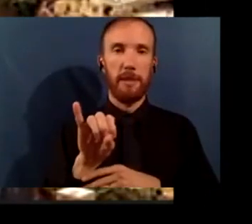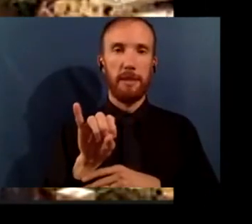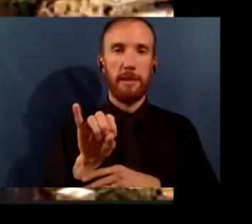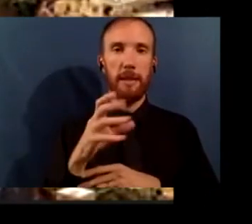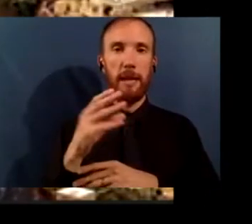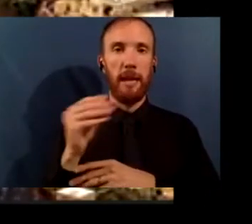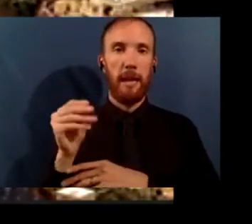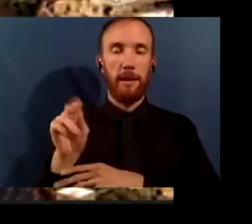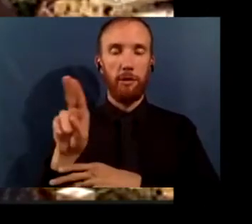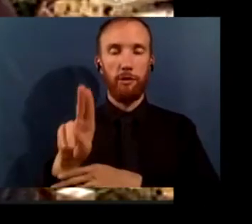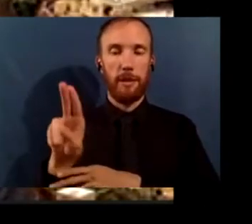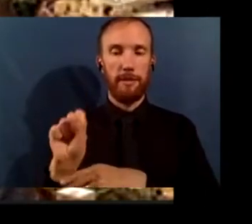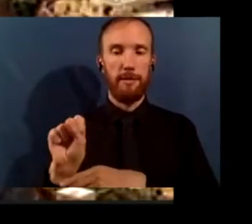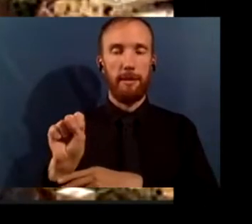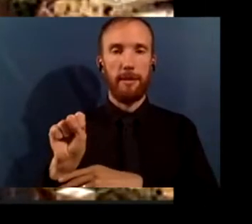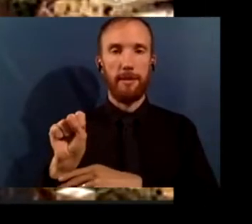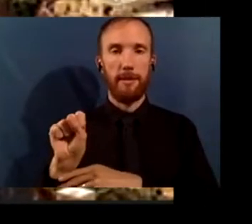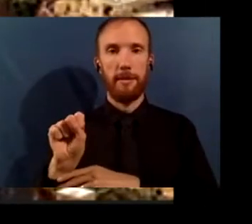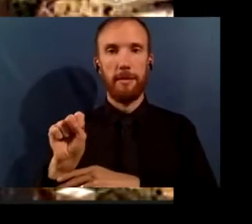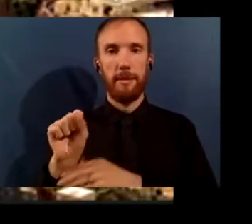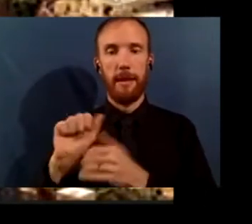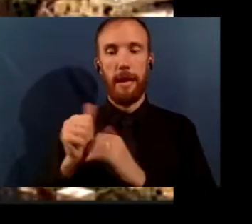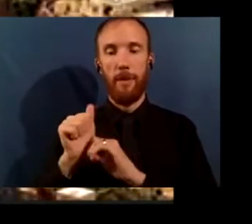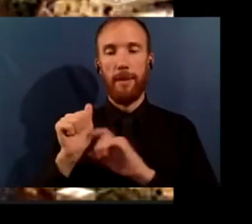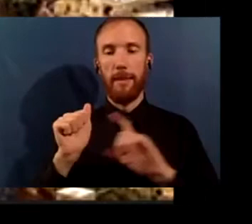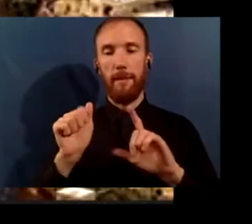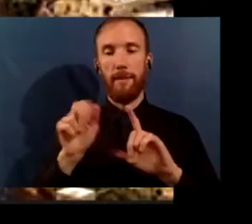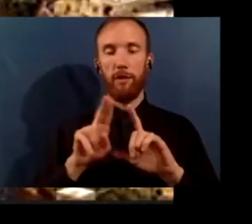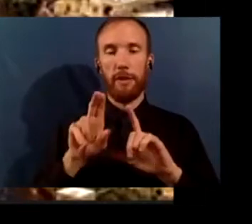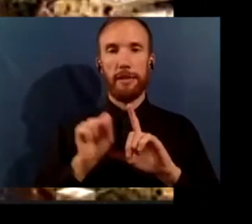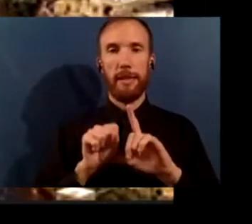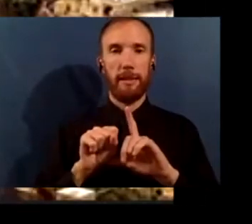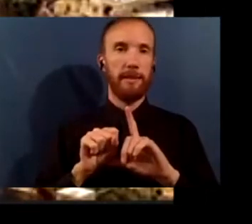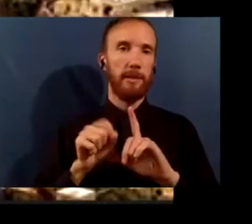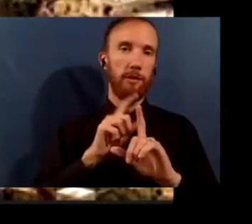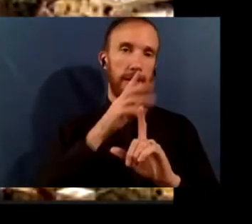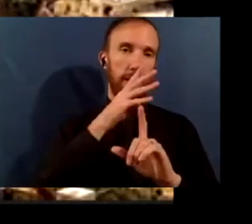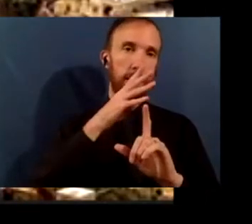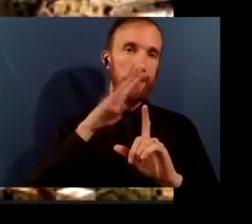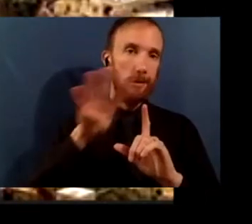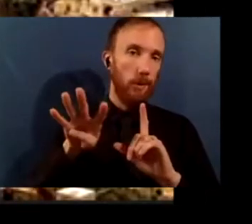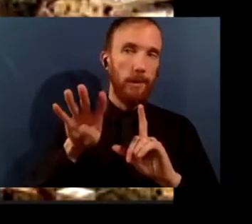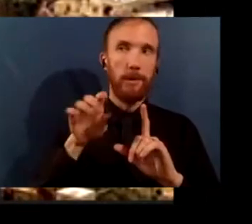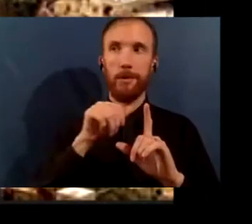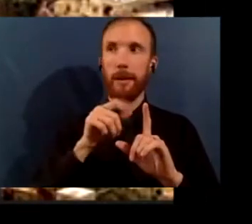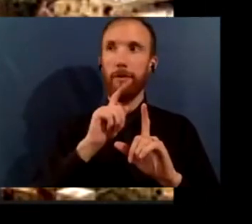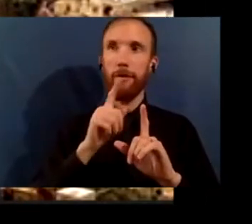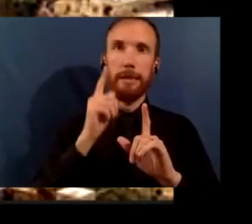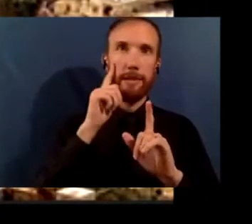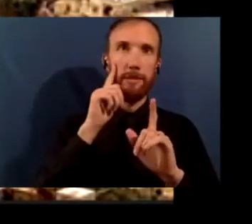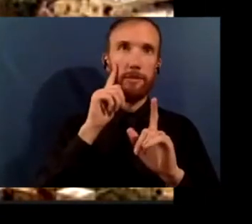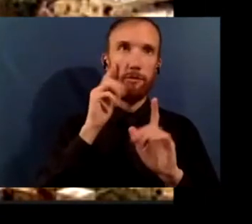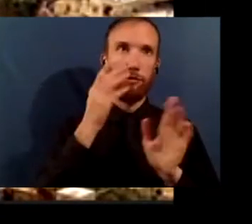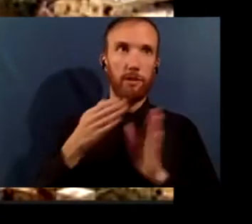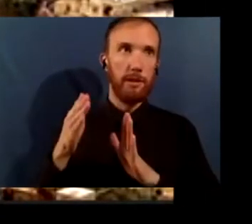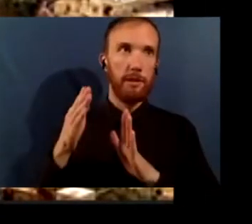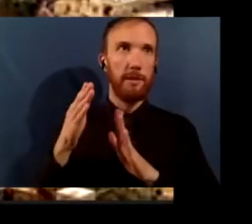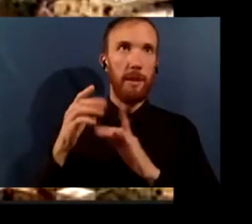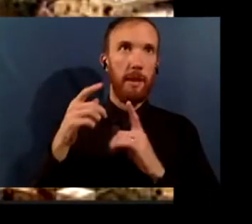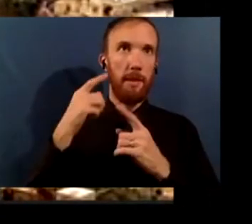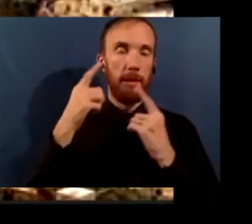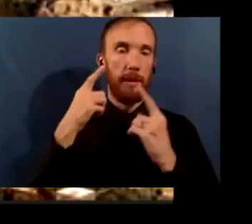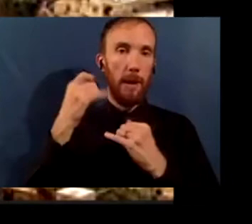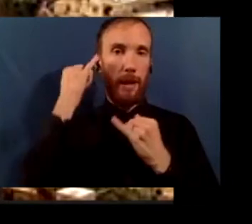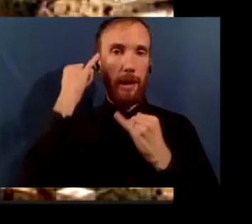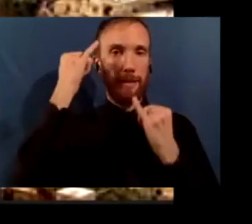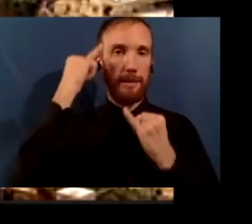States, how the left in the United States has largely ignored or maybe not been strategic around the struggle around ideology at a time